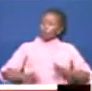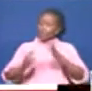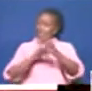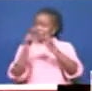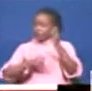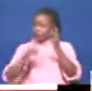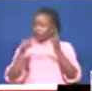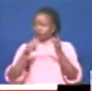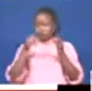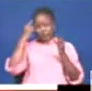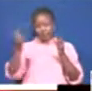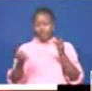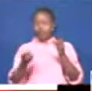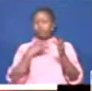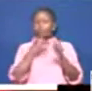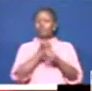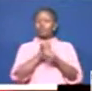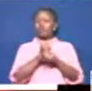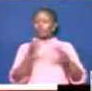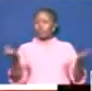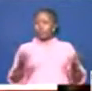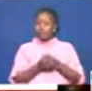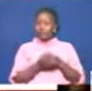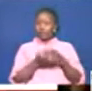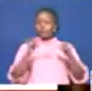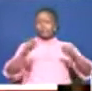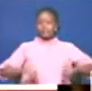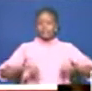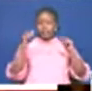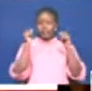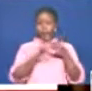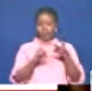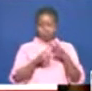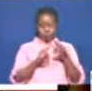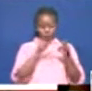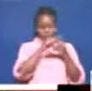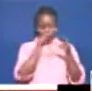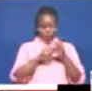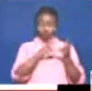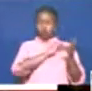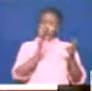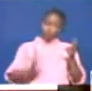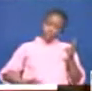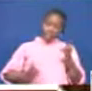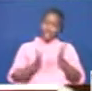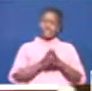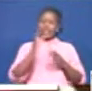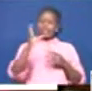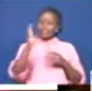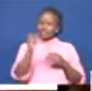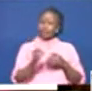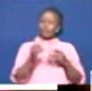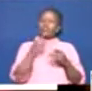in the affidavits of the chairman, the Professor Guliye, and Mr. Molu, which was to moderate